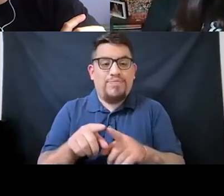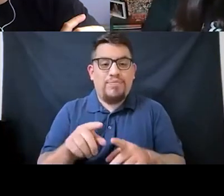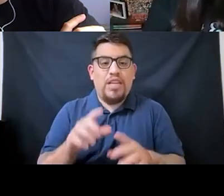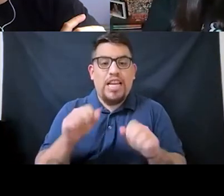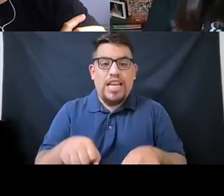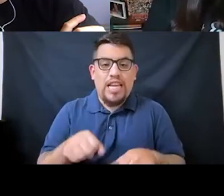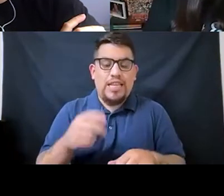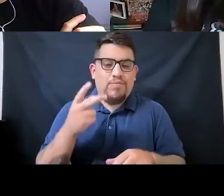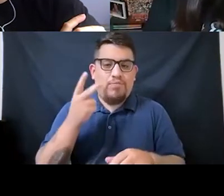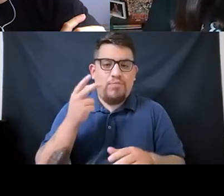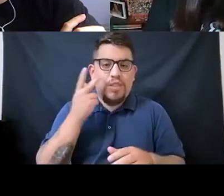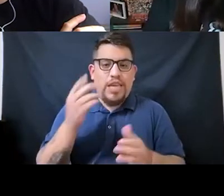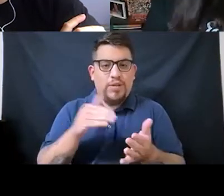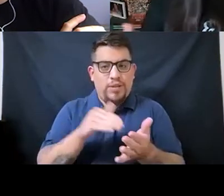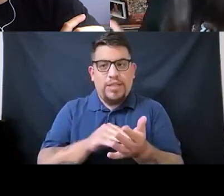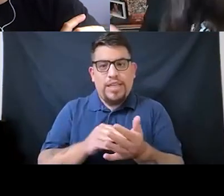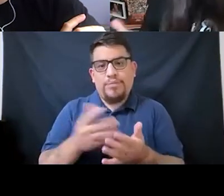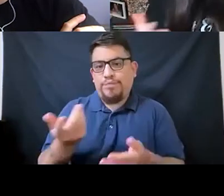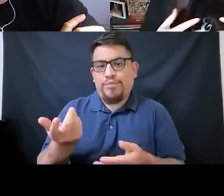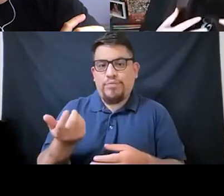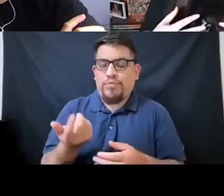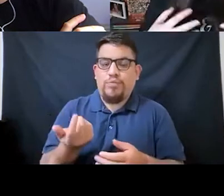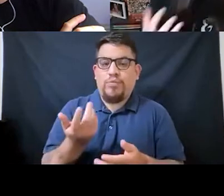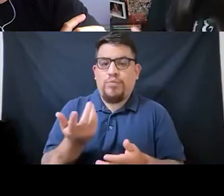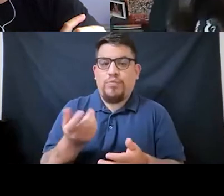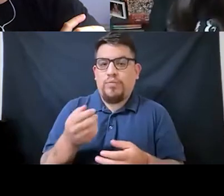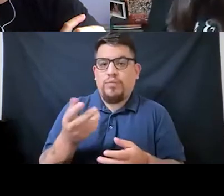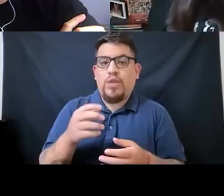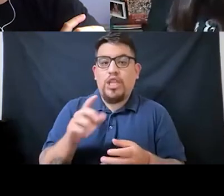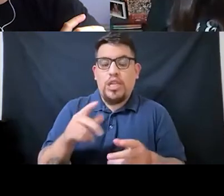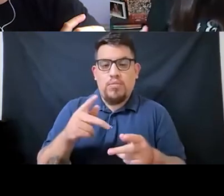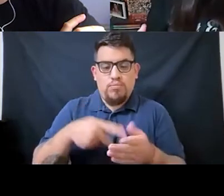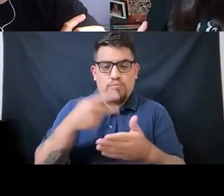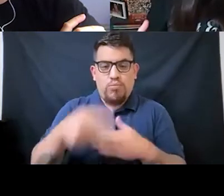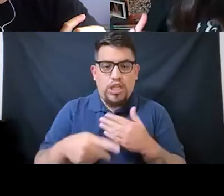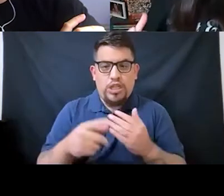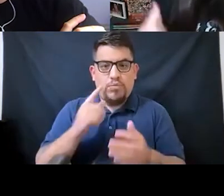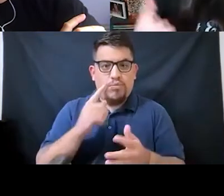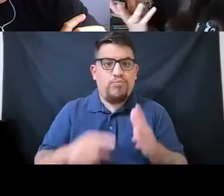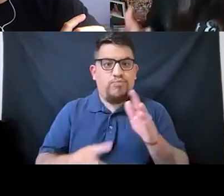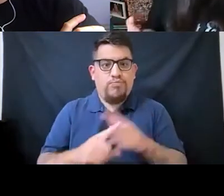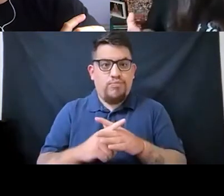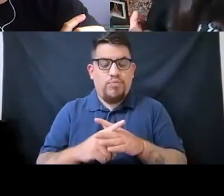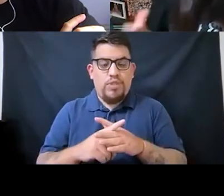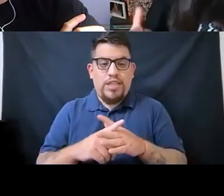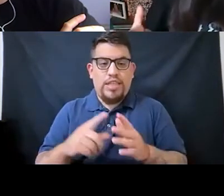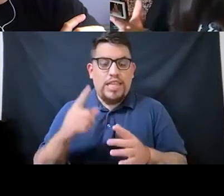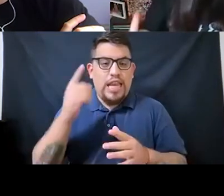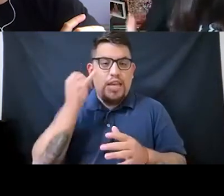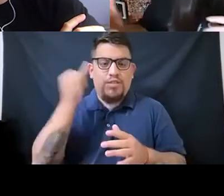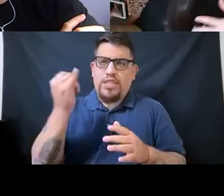back, you know, as Bruce said, you know, when this project did come to fruition, that, you know, we came up with the anthology